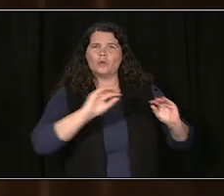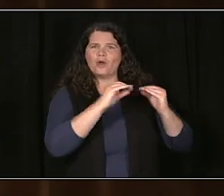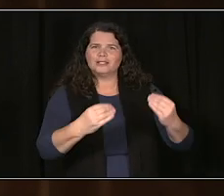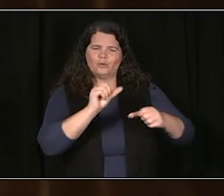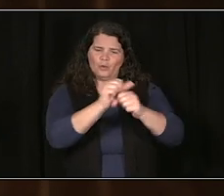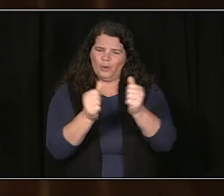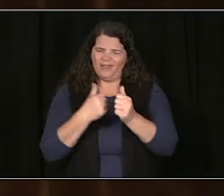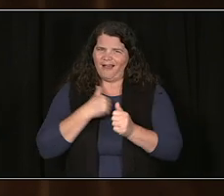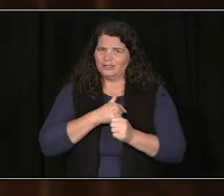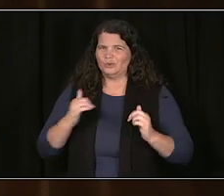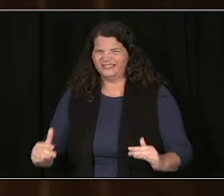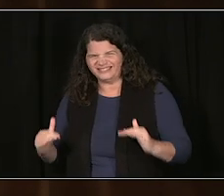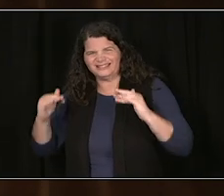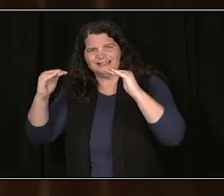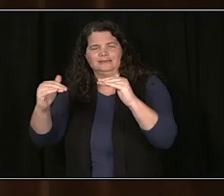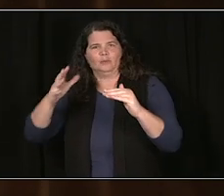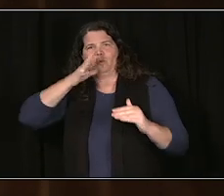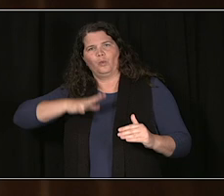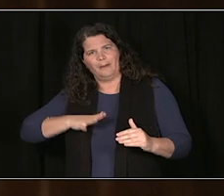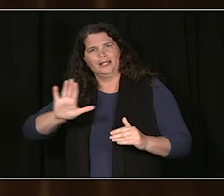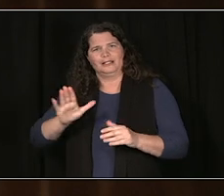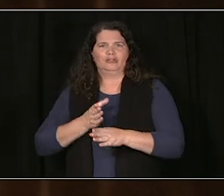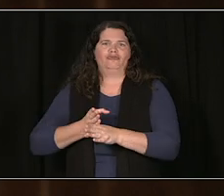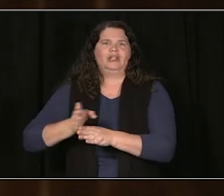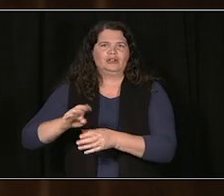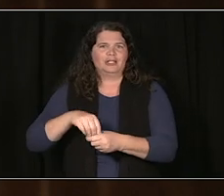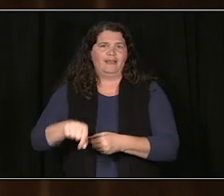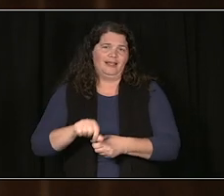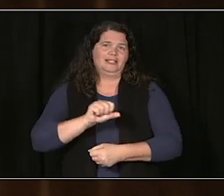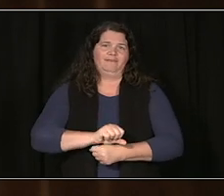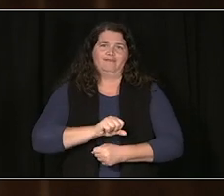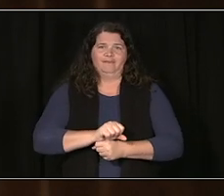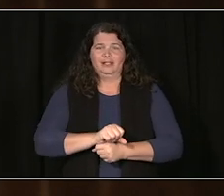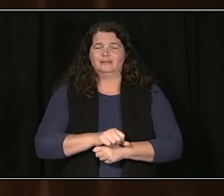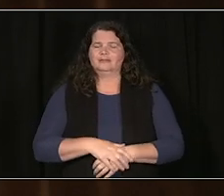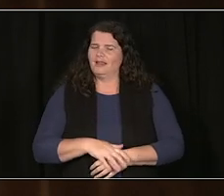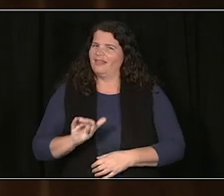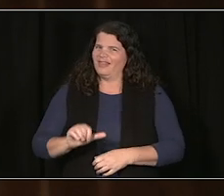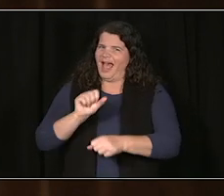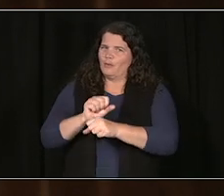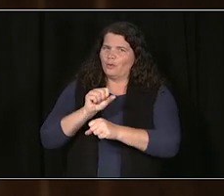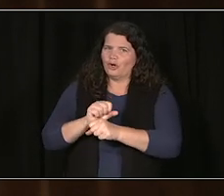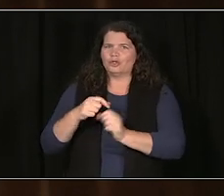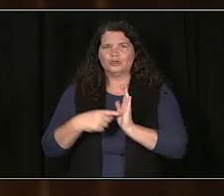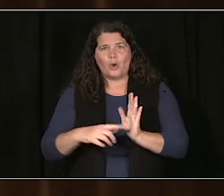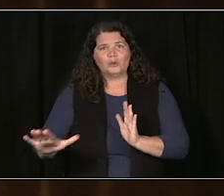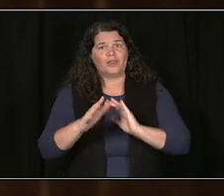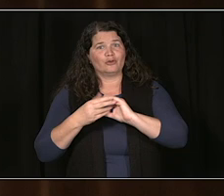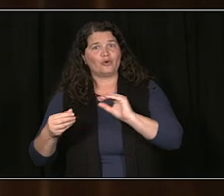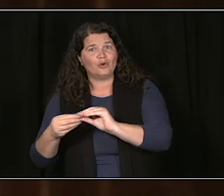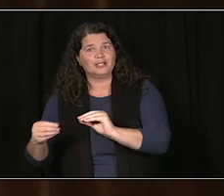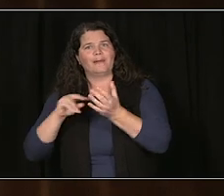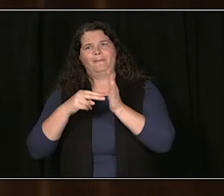global industry and empowering them to tell their authentic stories. Through this work, we are empowering our industry partners to ensure